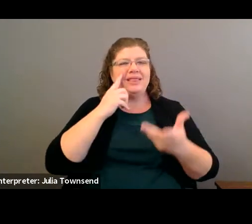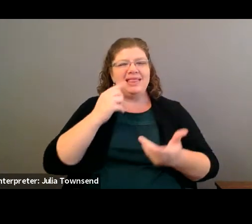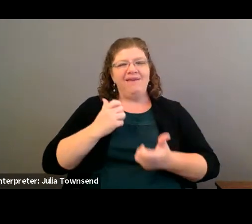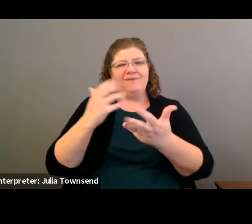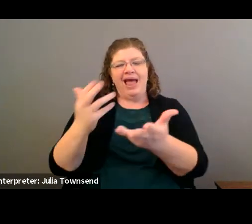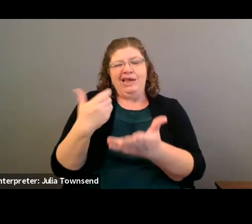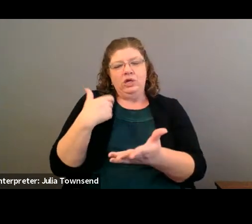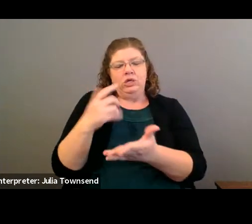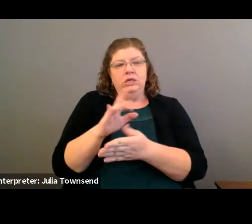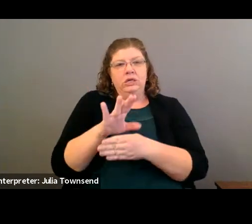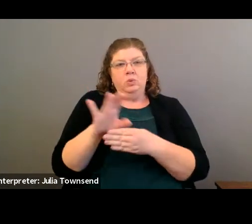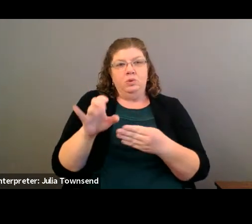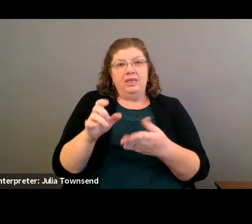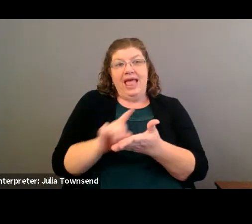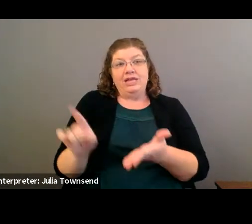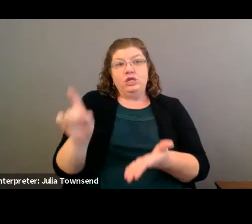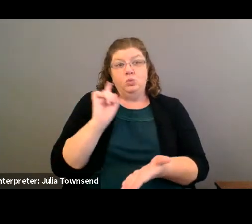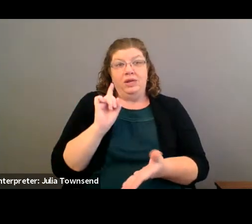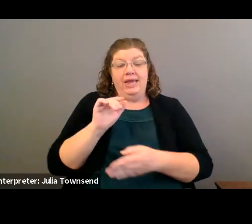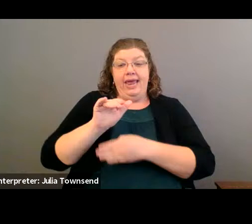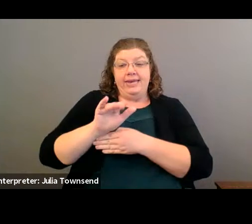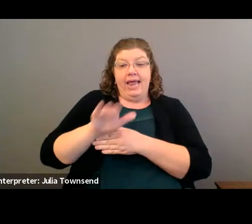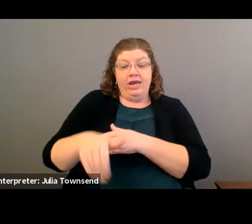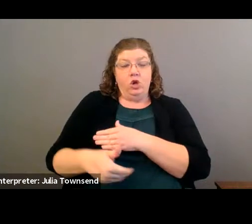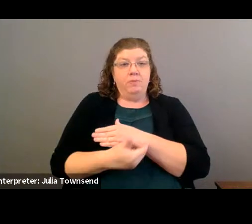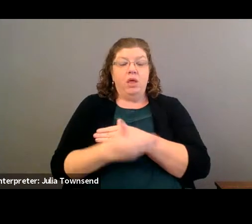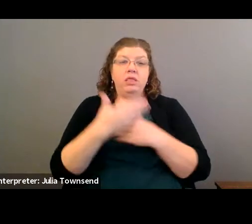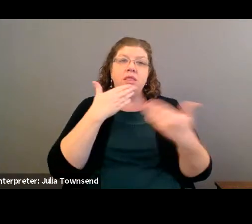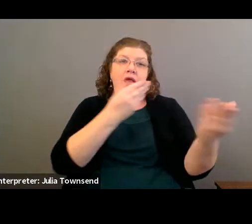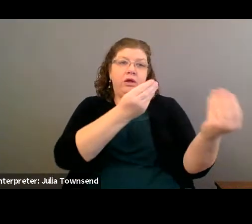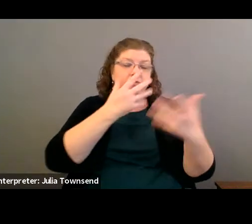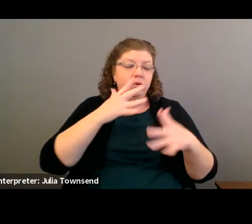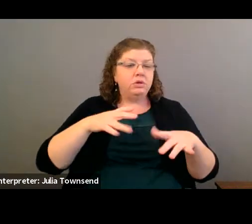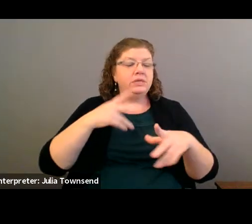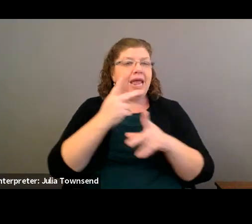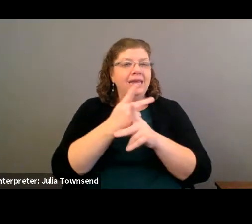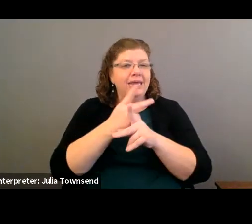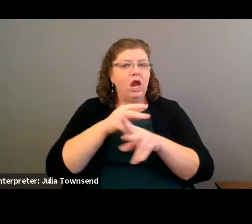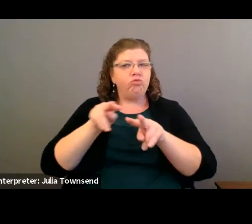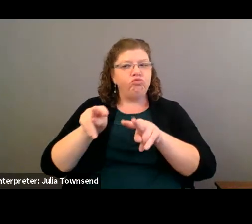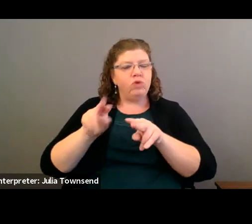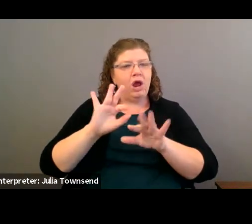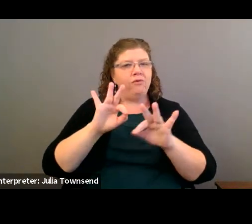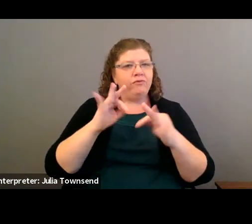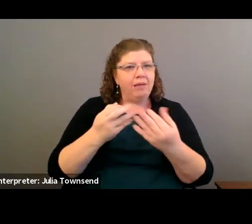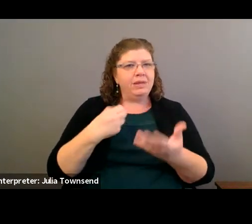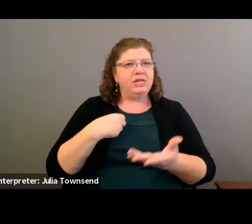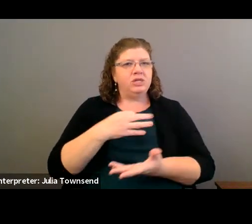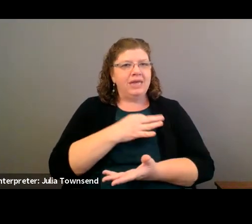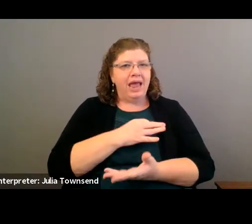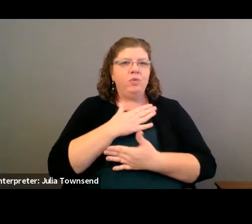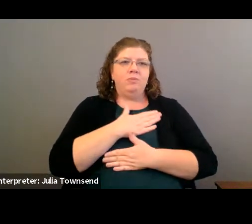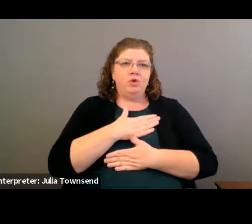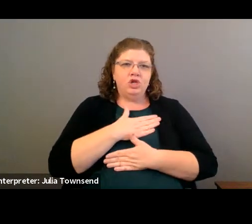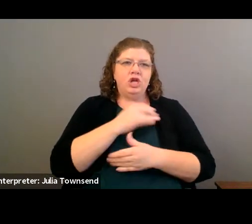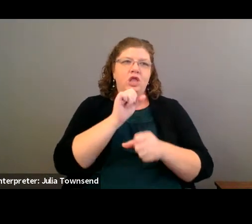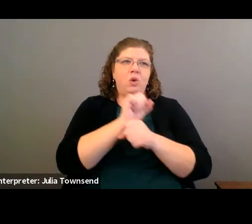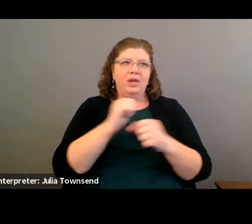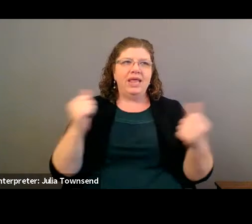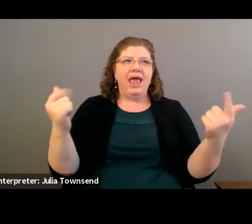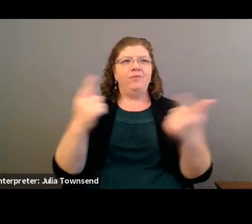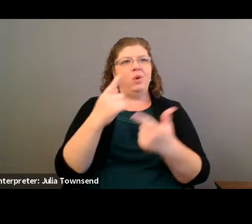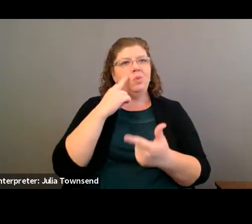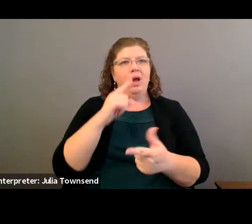week and at night and early in the morning. So thank you for taking care of our families, and our staff really appreciate the work that everyone